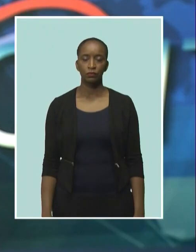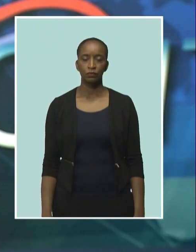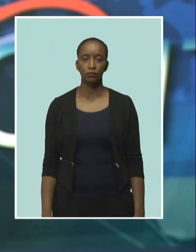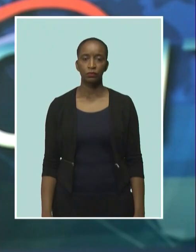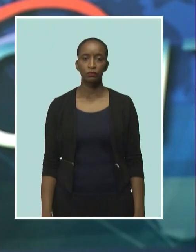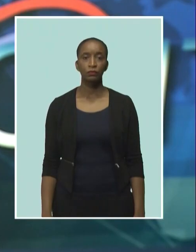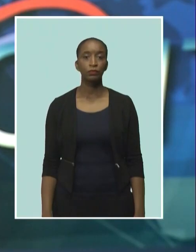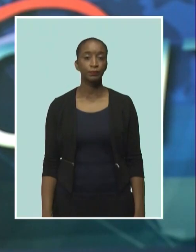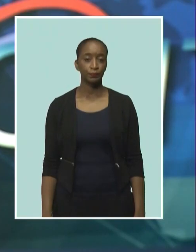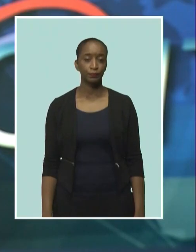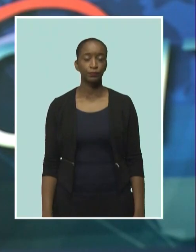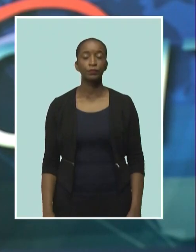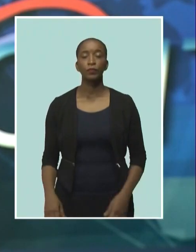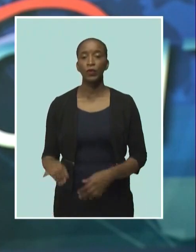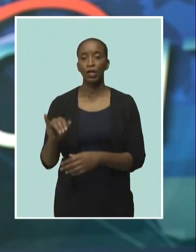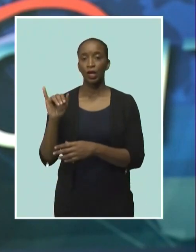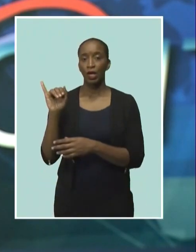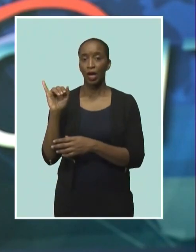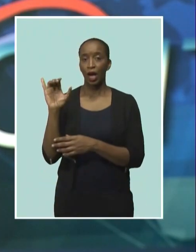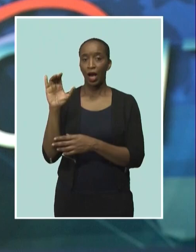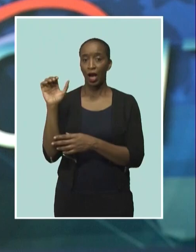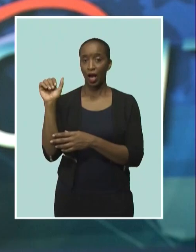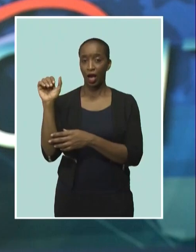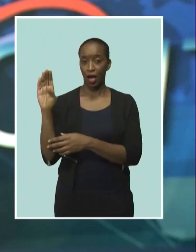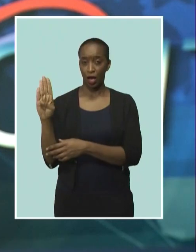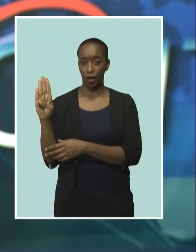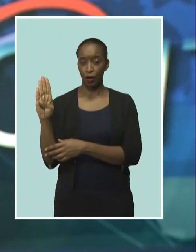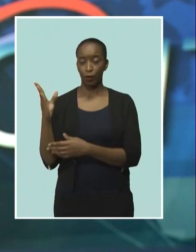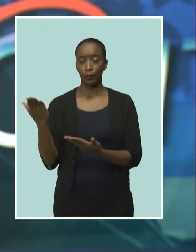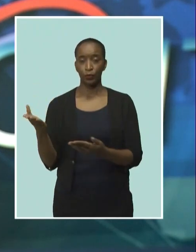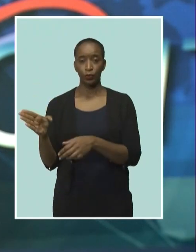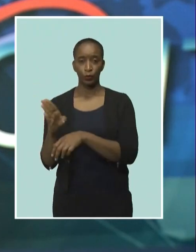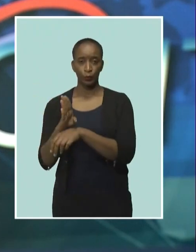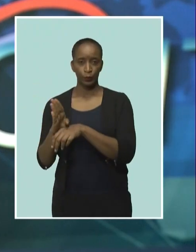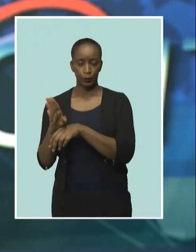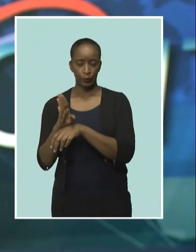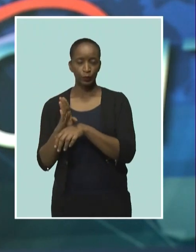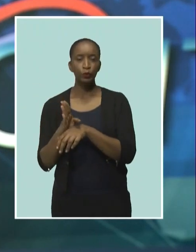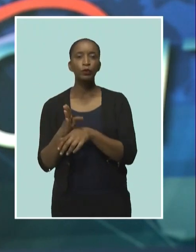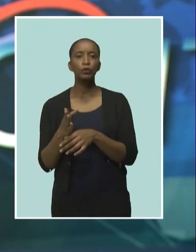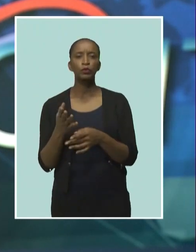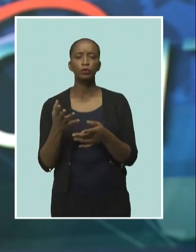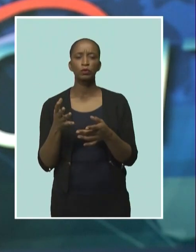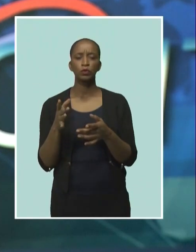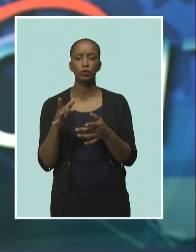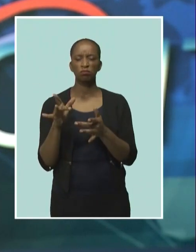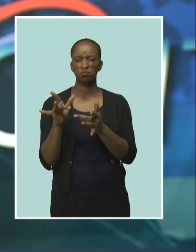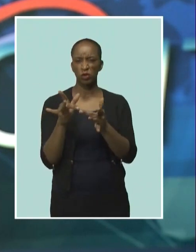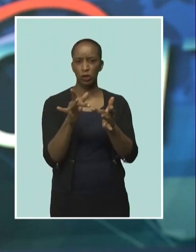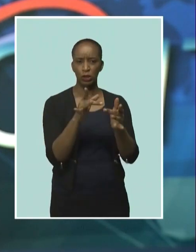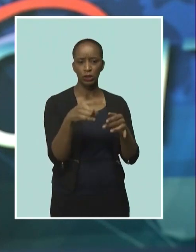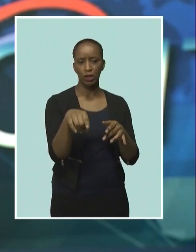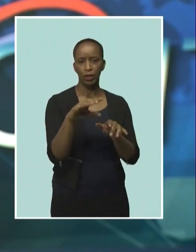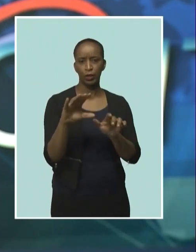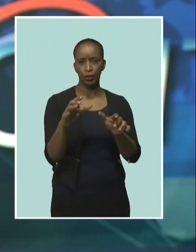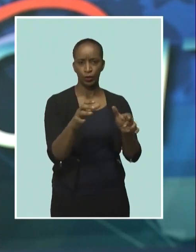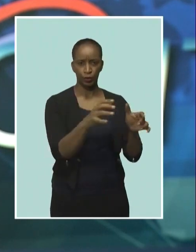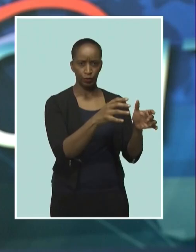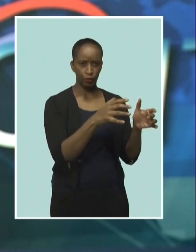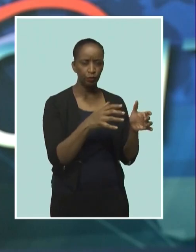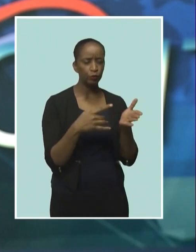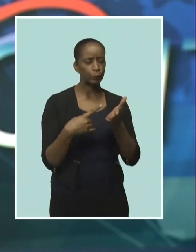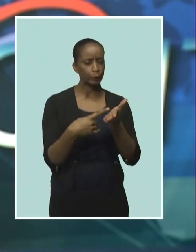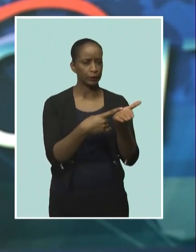The Institute of Chartered Accountants of Barbados, or ICAB, will be engaging local stakeholders about the delivery of accounting